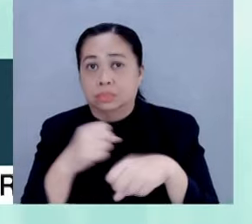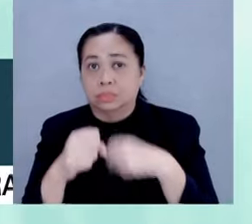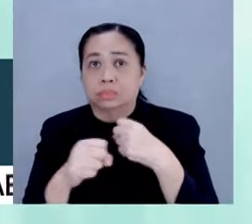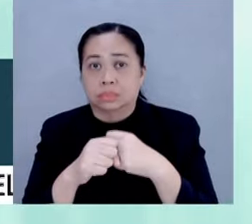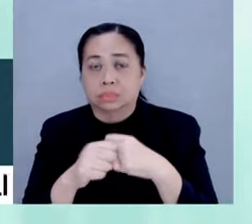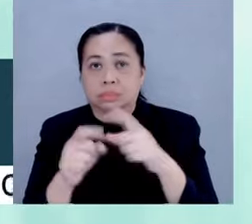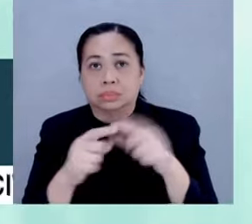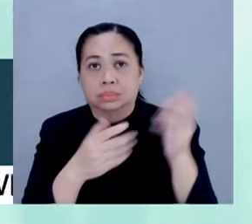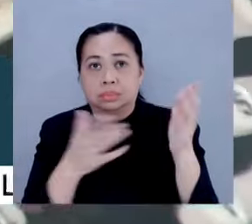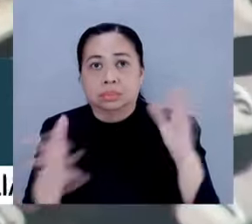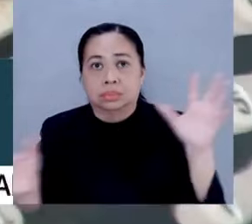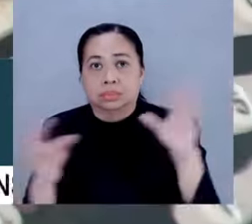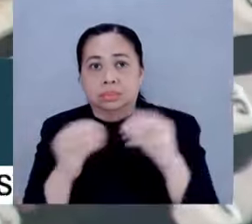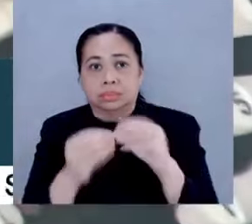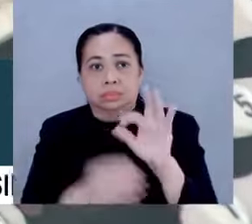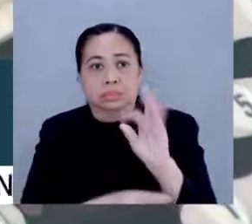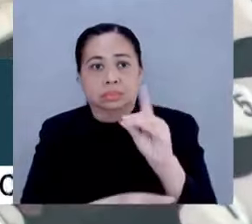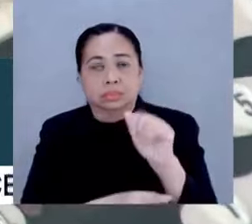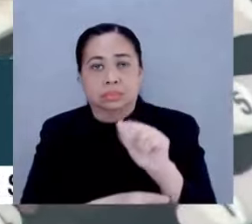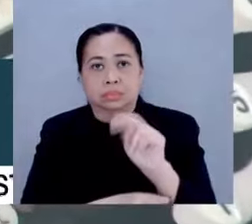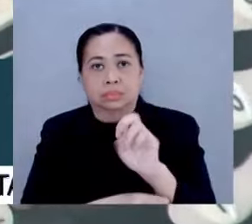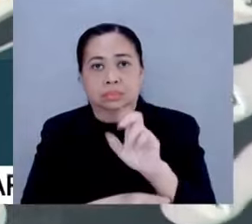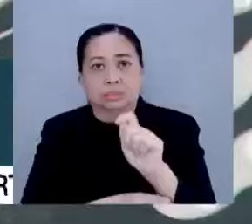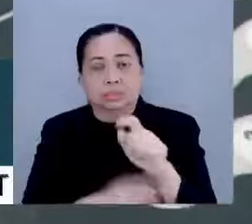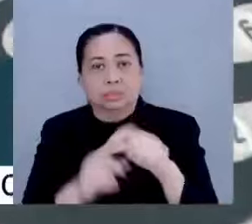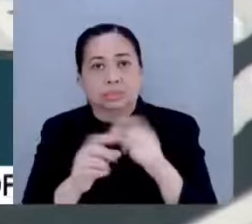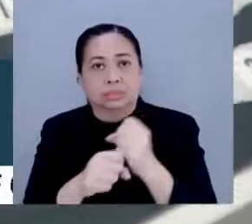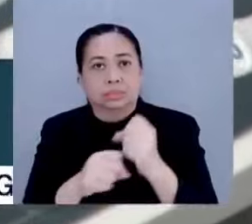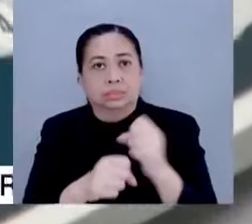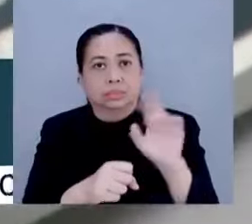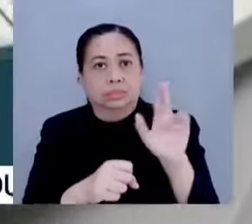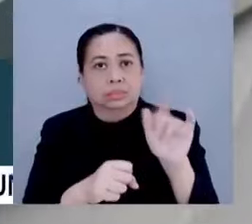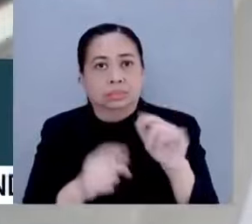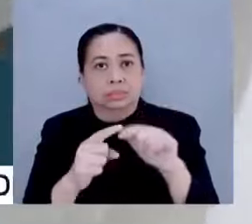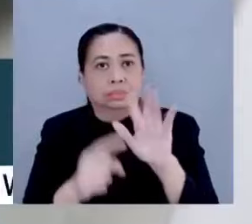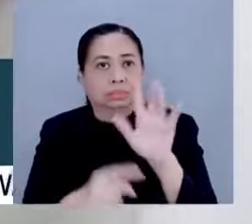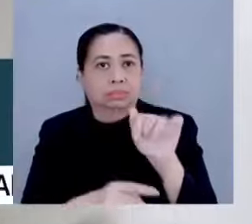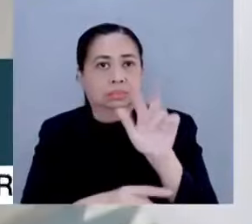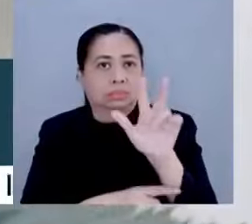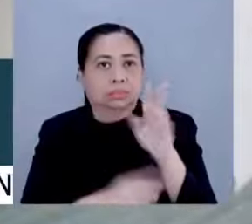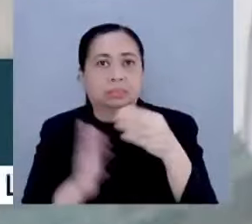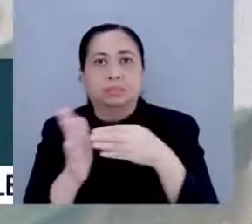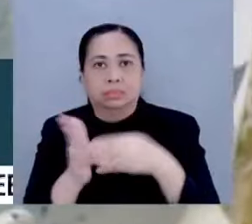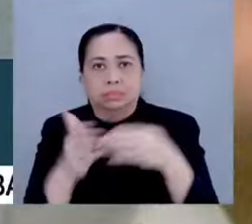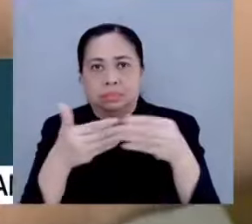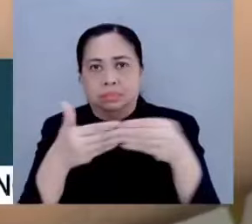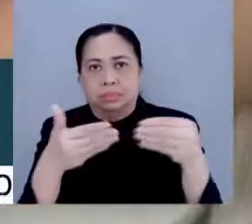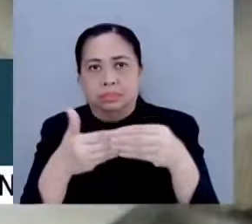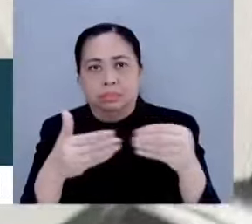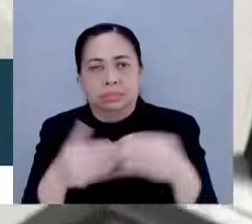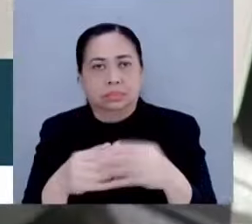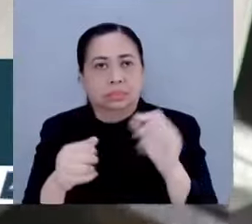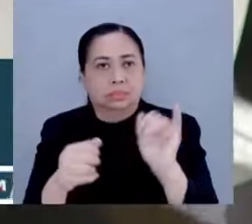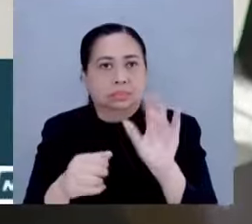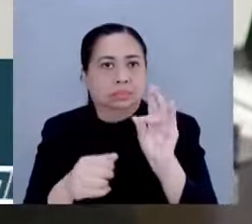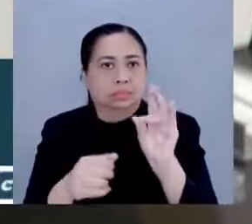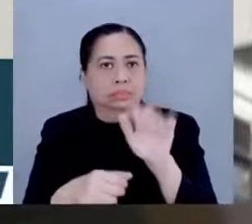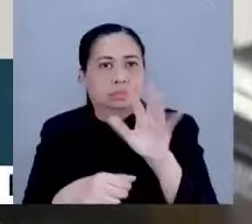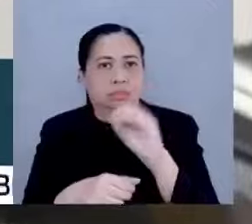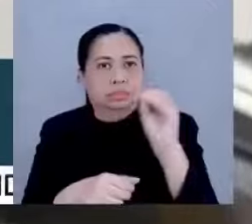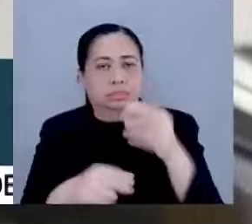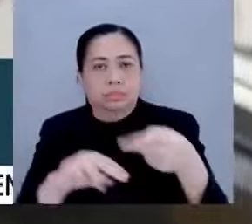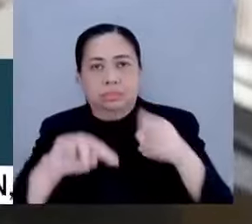brings the total FDI net inflow from January to July to $5.3 billion. That is 7.5% higher